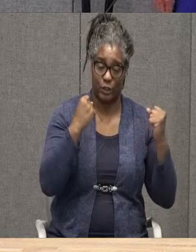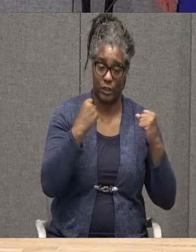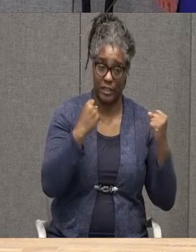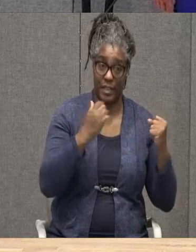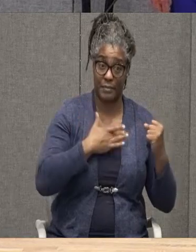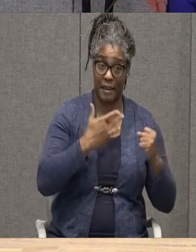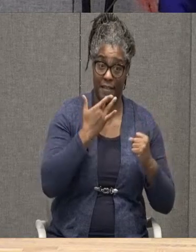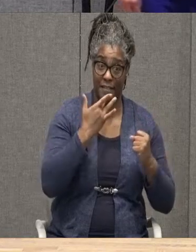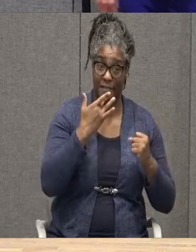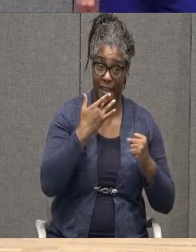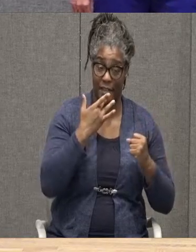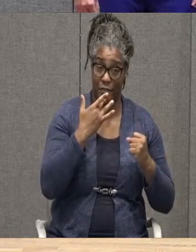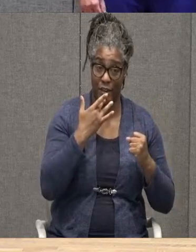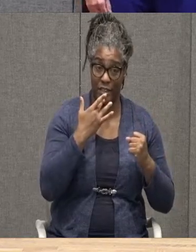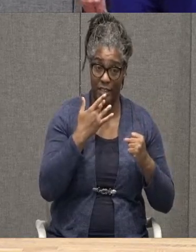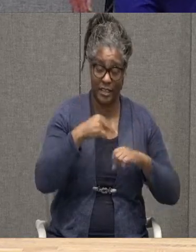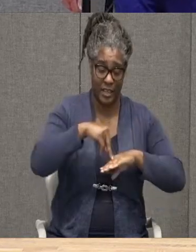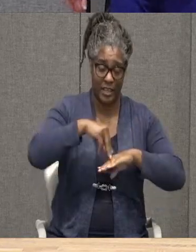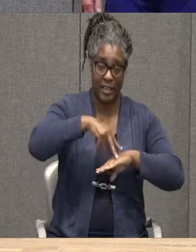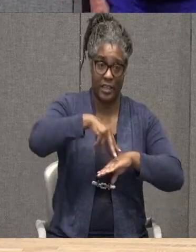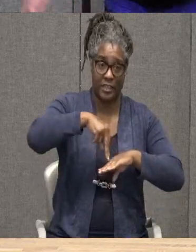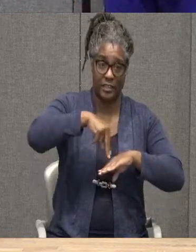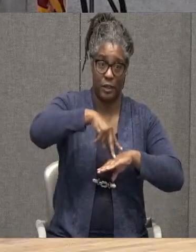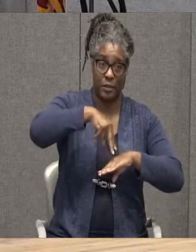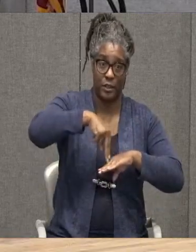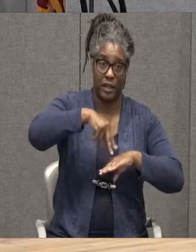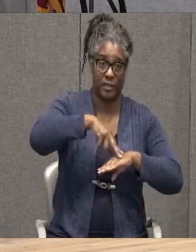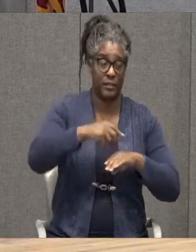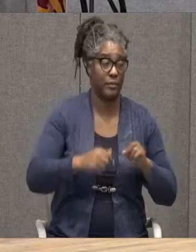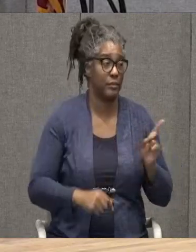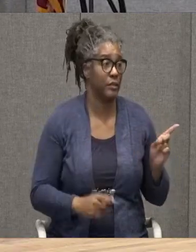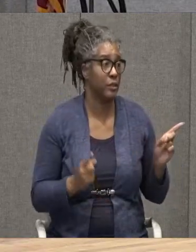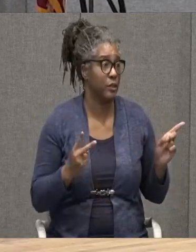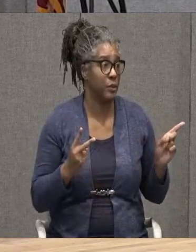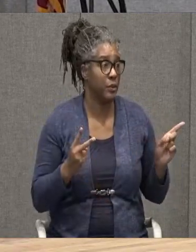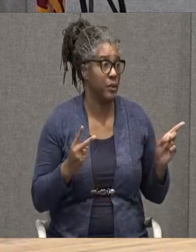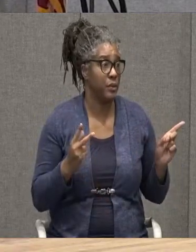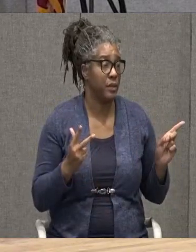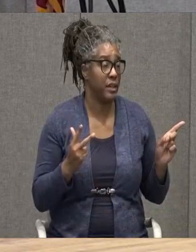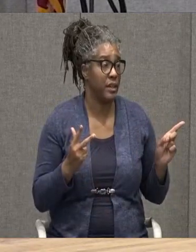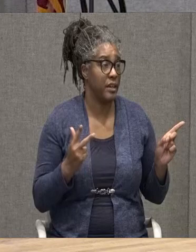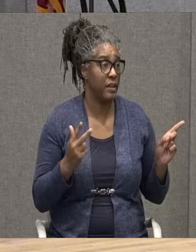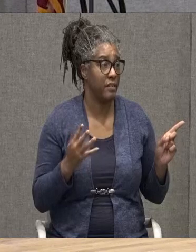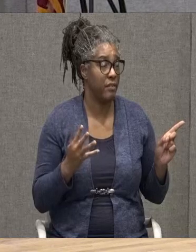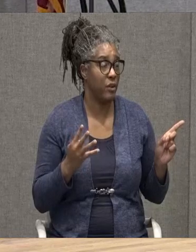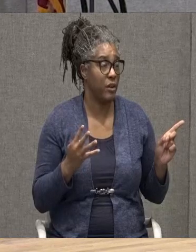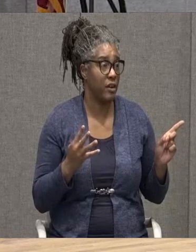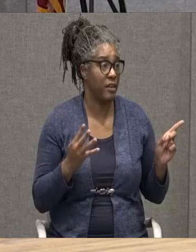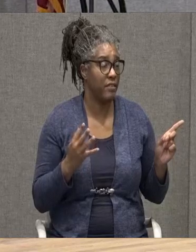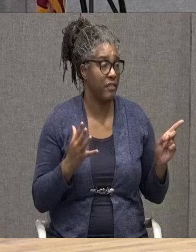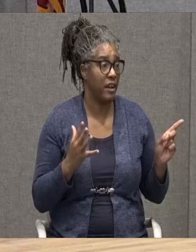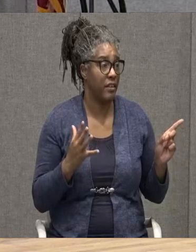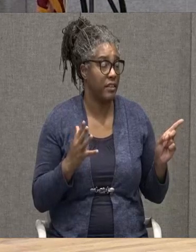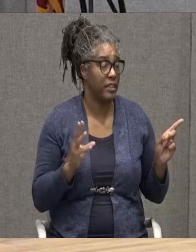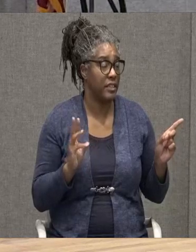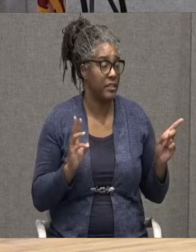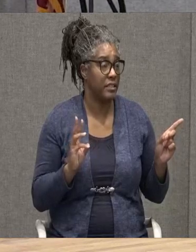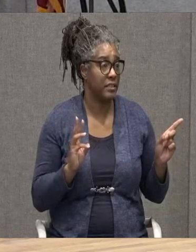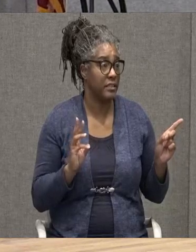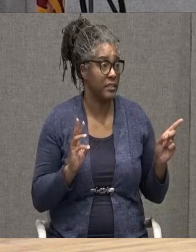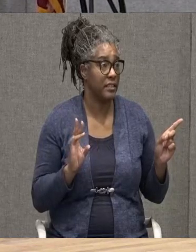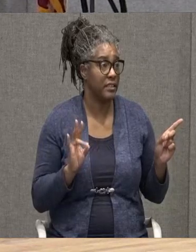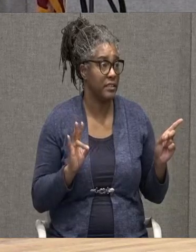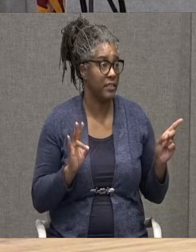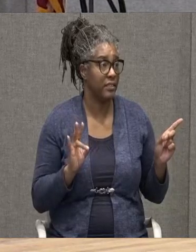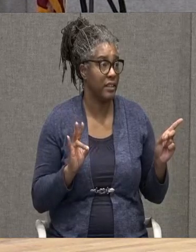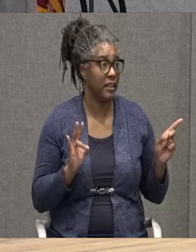will be fast, you won't have to hold that plank very long. Ready? Go. 1, 2, 3, 4, 5,